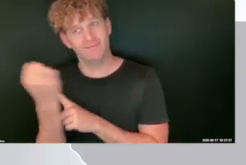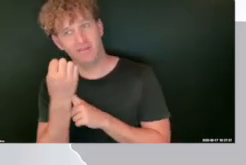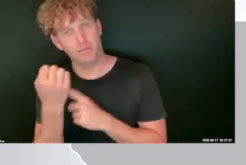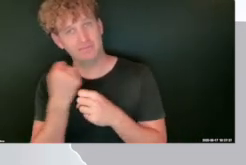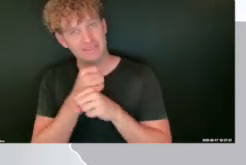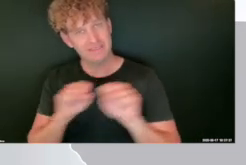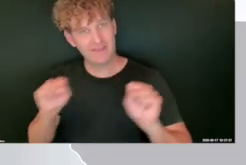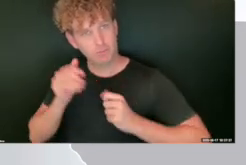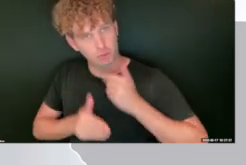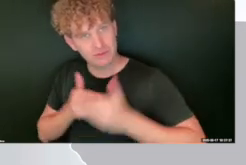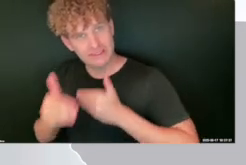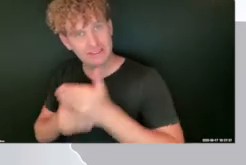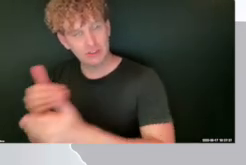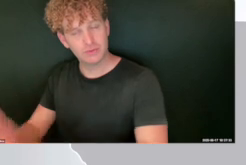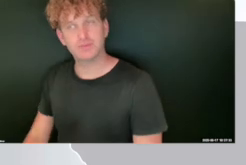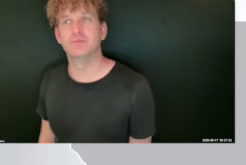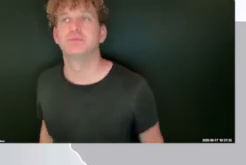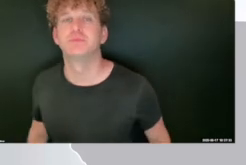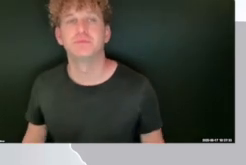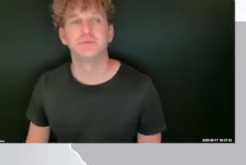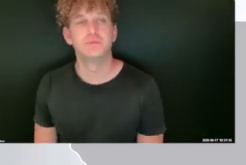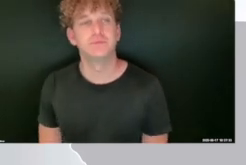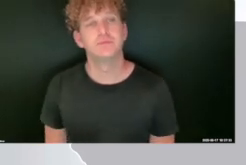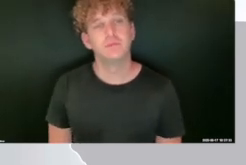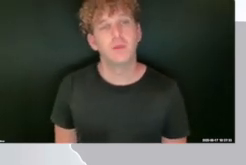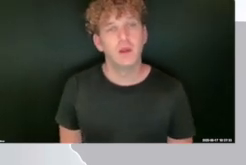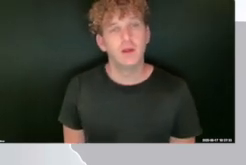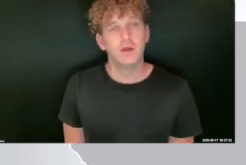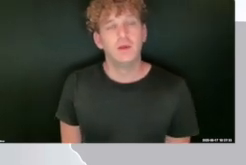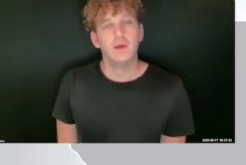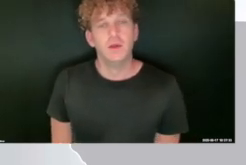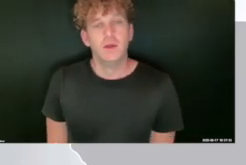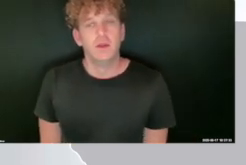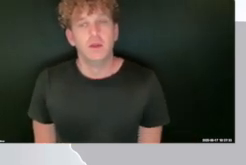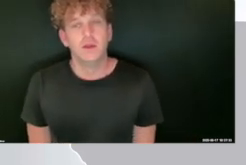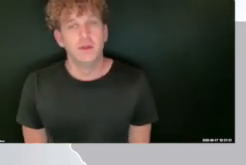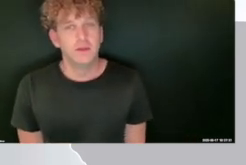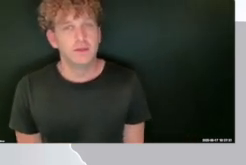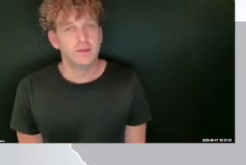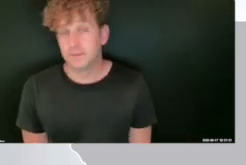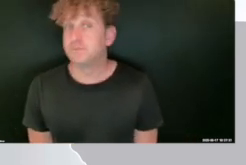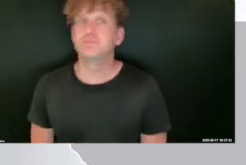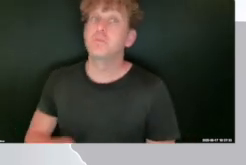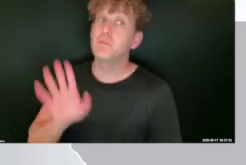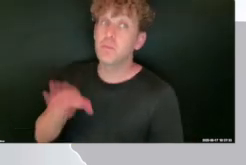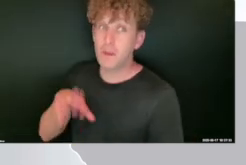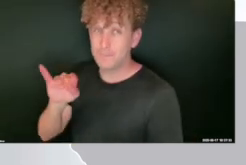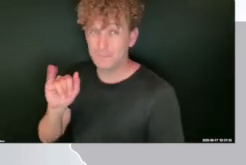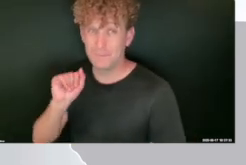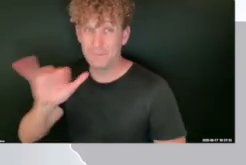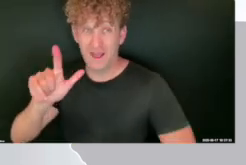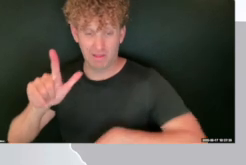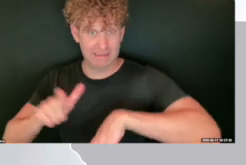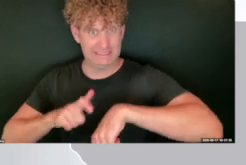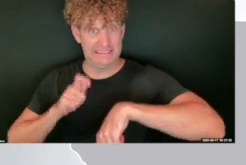SAC Metro, San Diego, and then San Joaquin Air Districts. Outside of the current implementation,